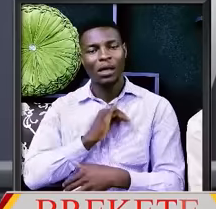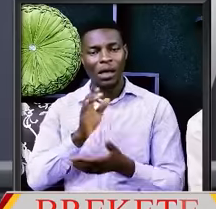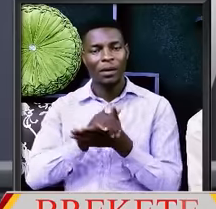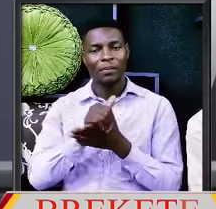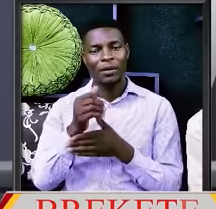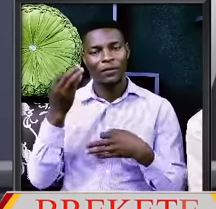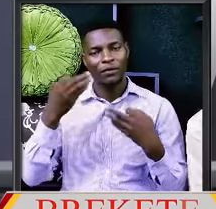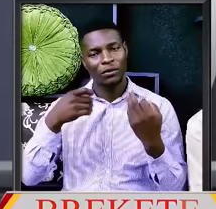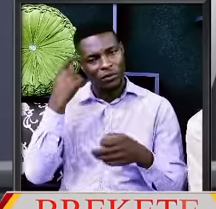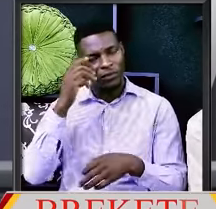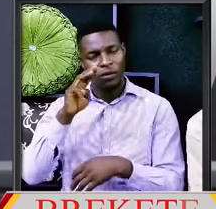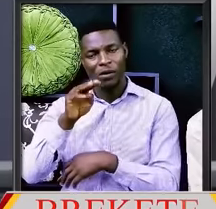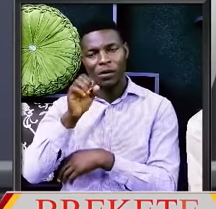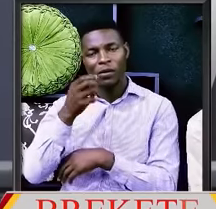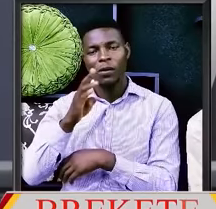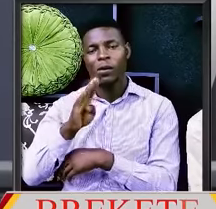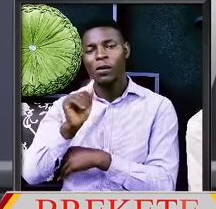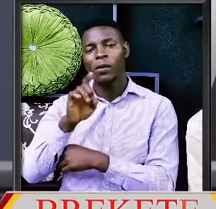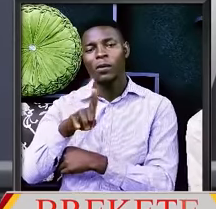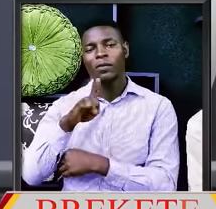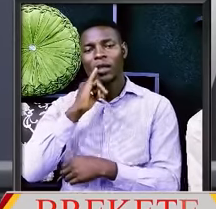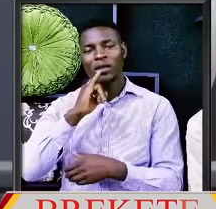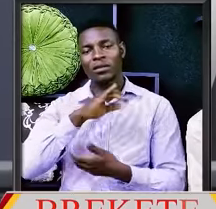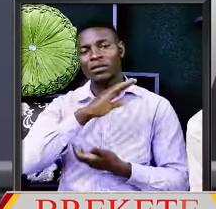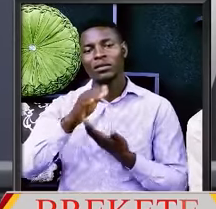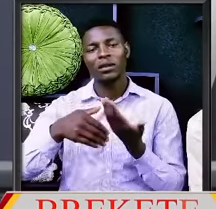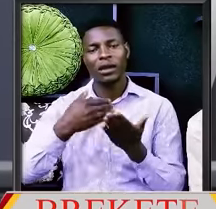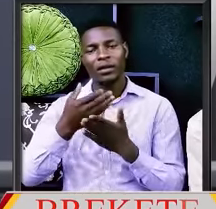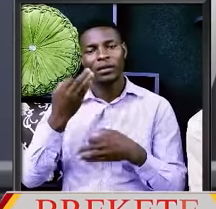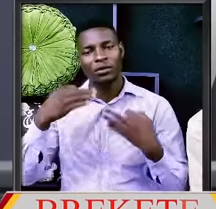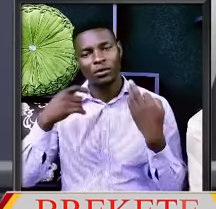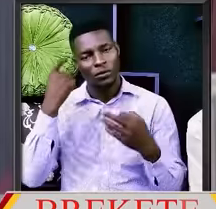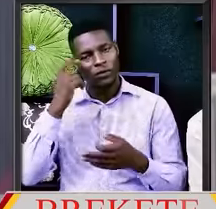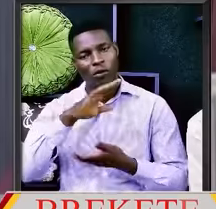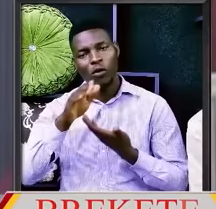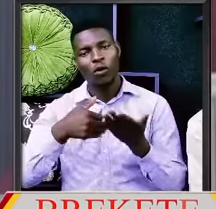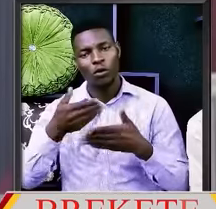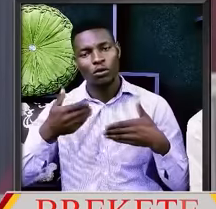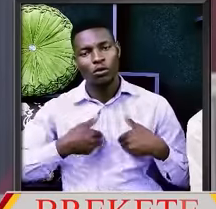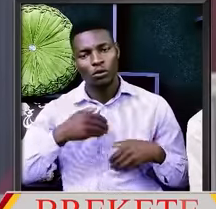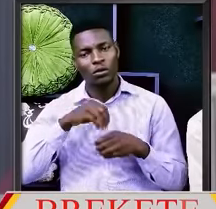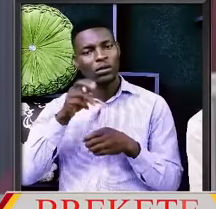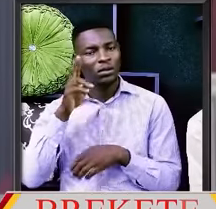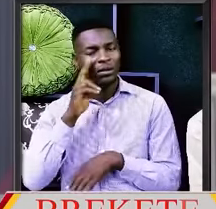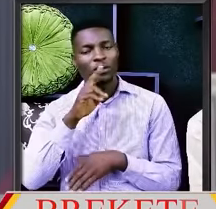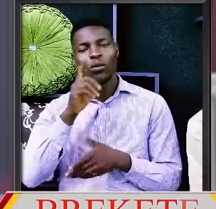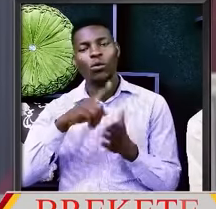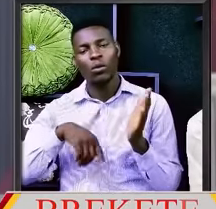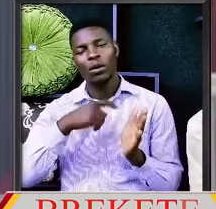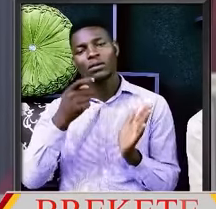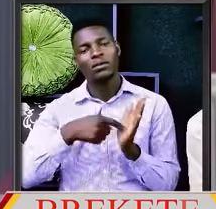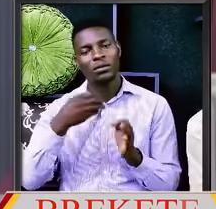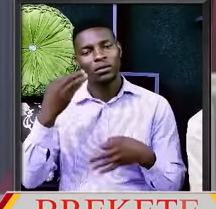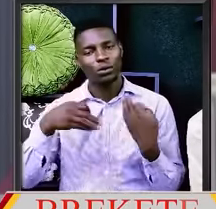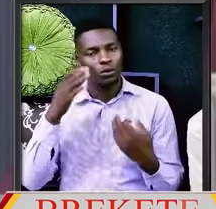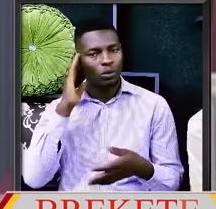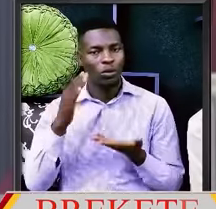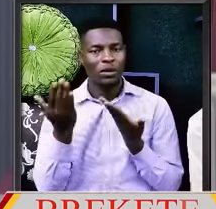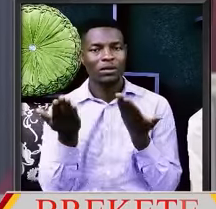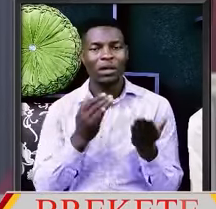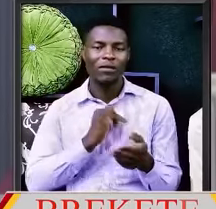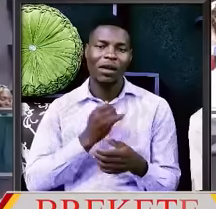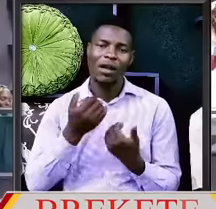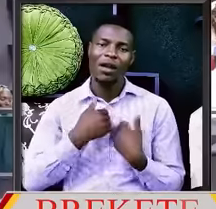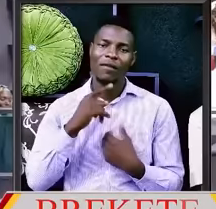Nigeria. Mm. It's not only for me. Mm. That is my own take. Once this justice is able to serve, I have